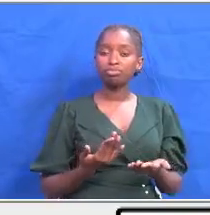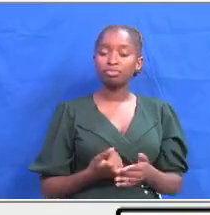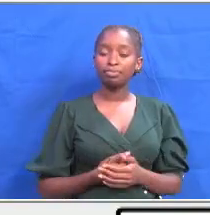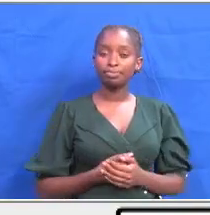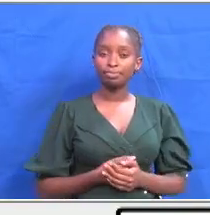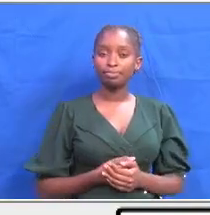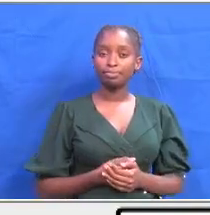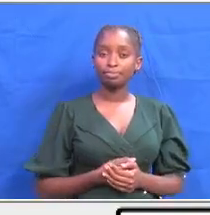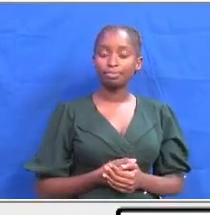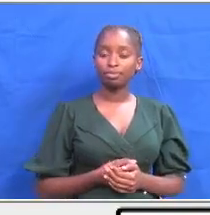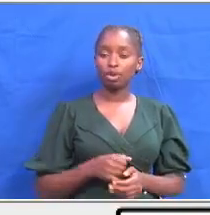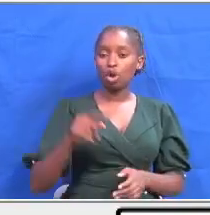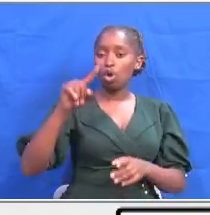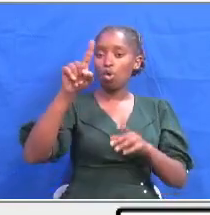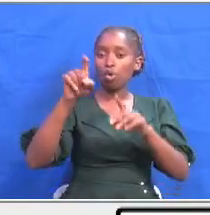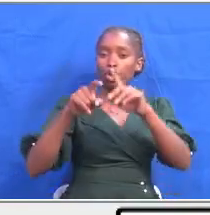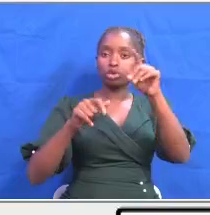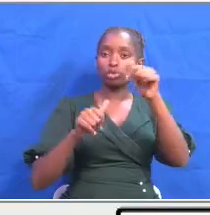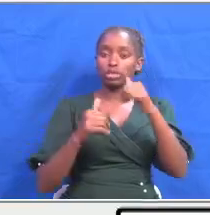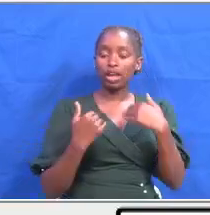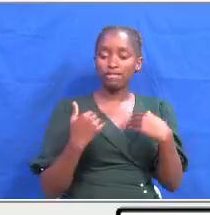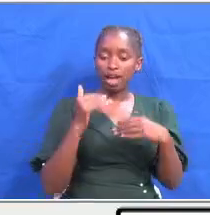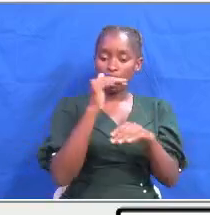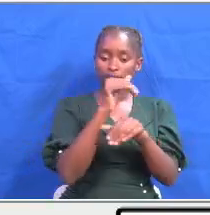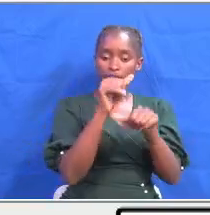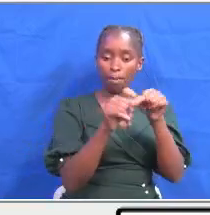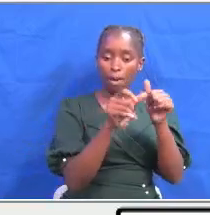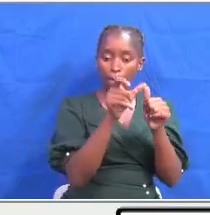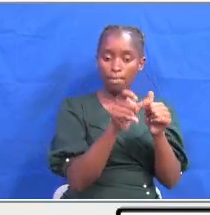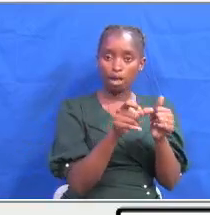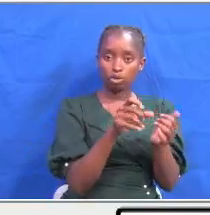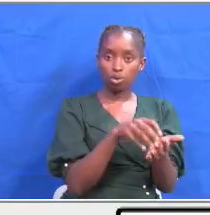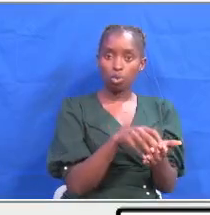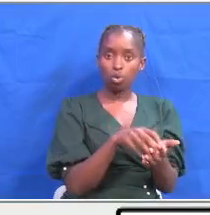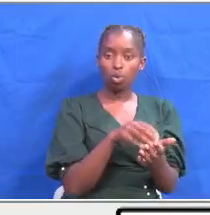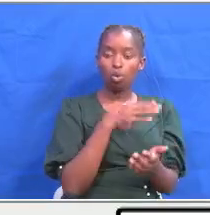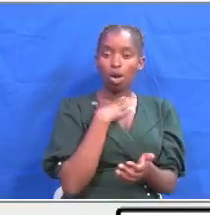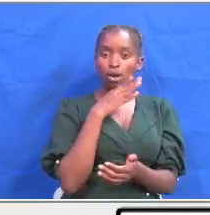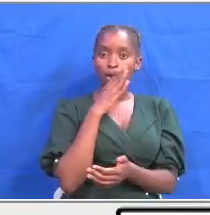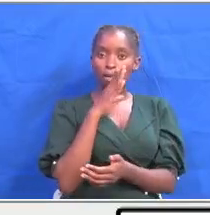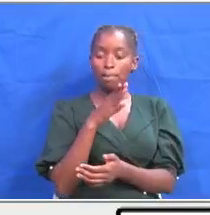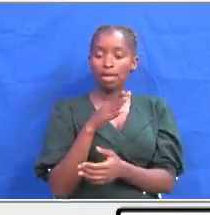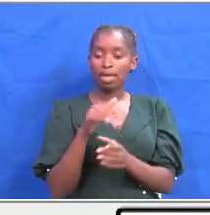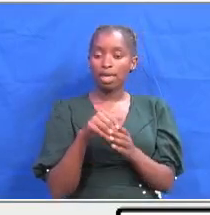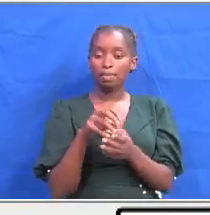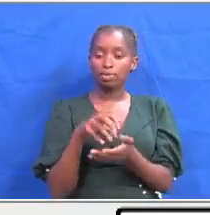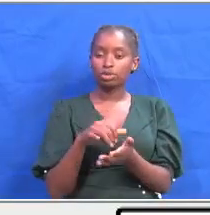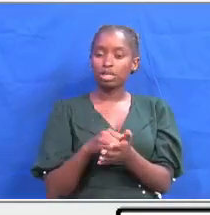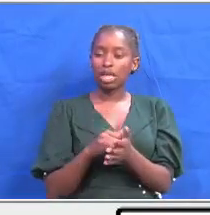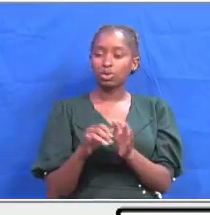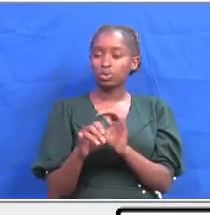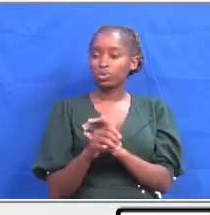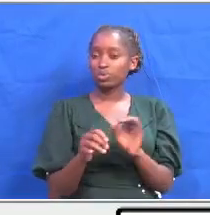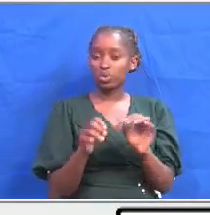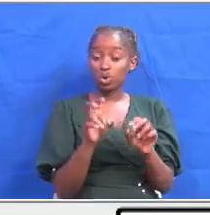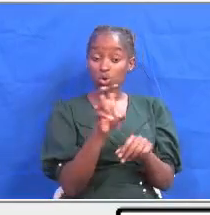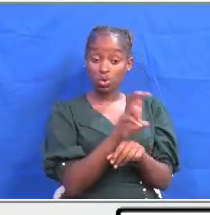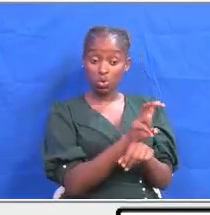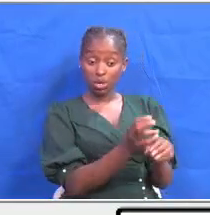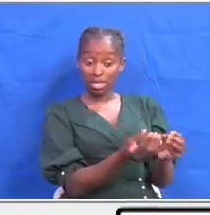the question you ask about replacement, I wouldn't want to be in the place of the president at the moment. It appeared so easy